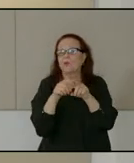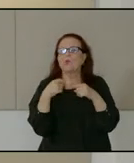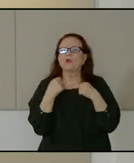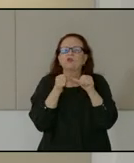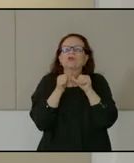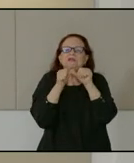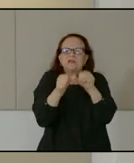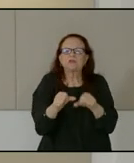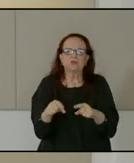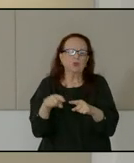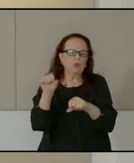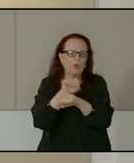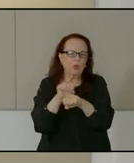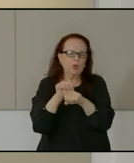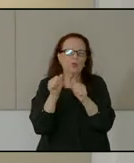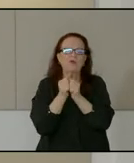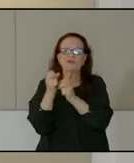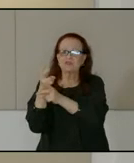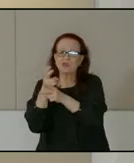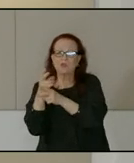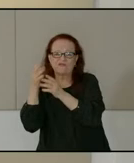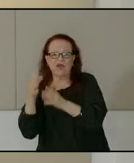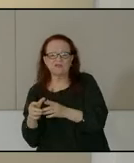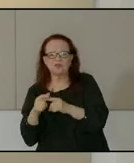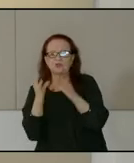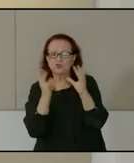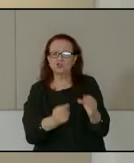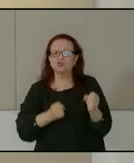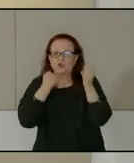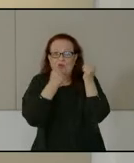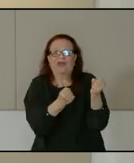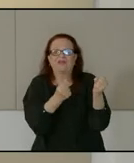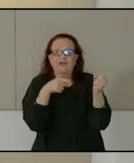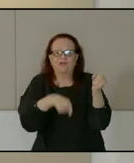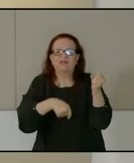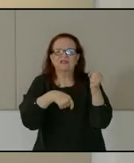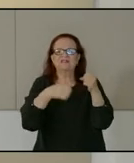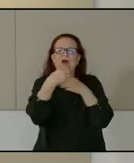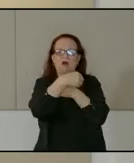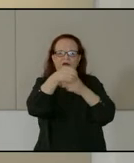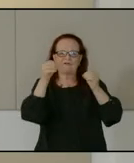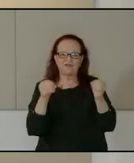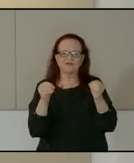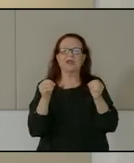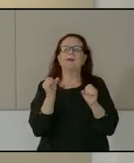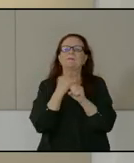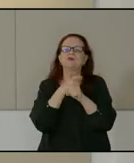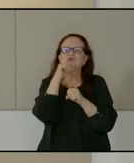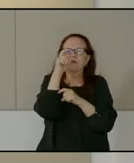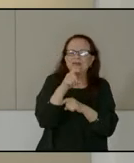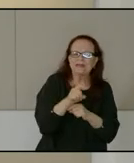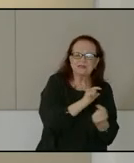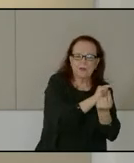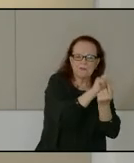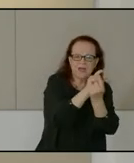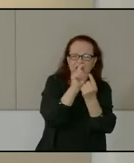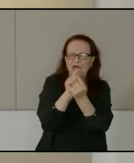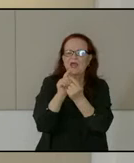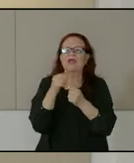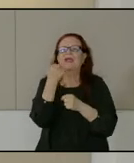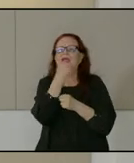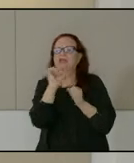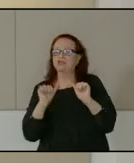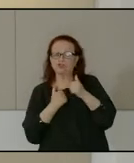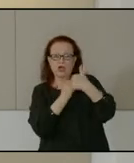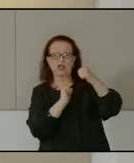continue to work with the supervisors to strengthen this office, to make sure that the needs are met, to make sure that, you know, any challenges that